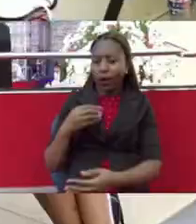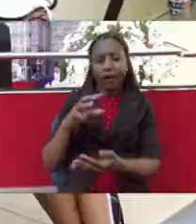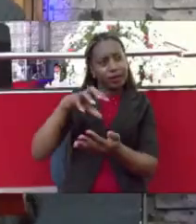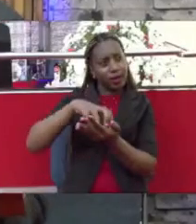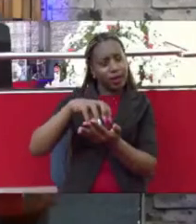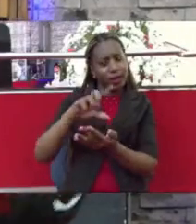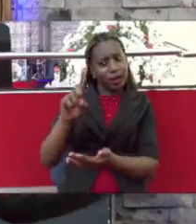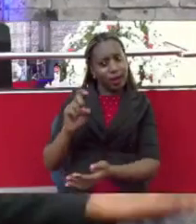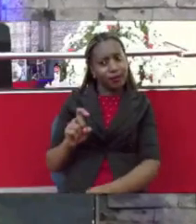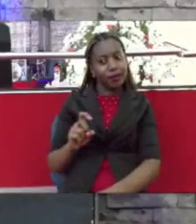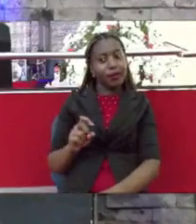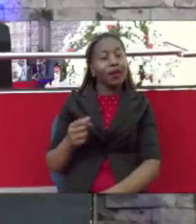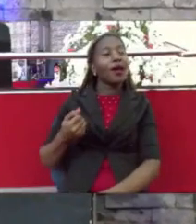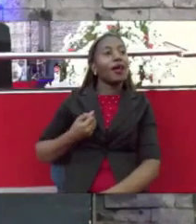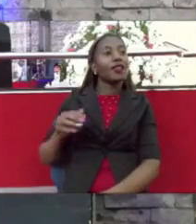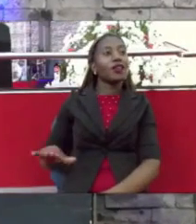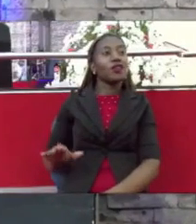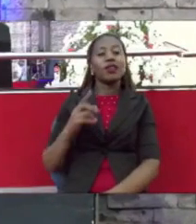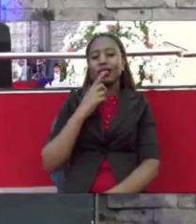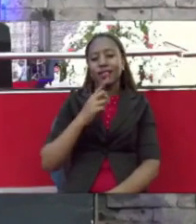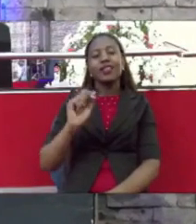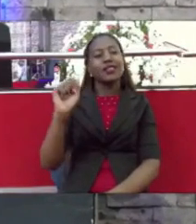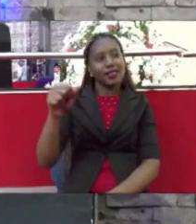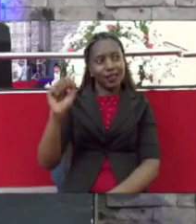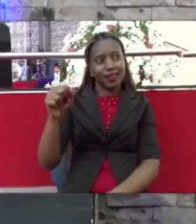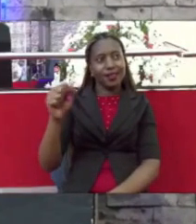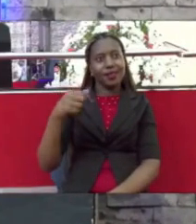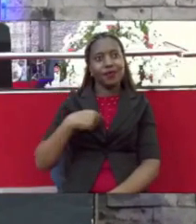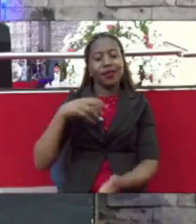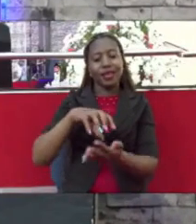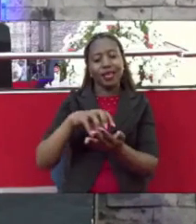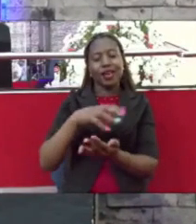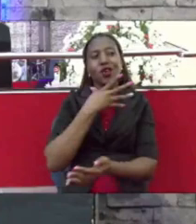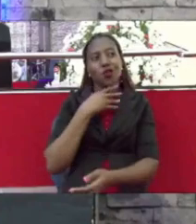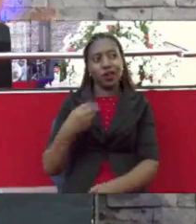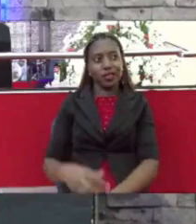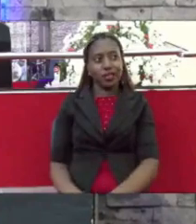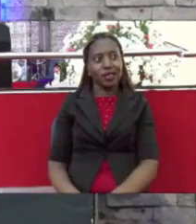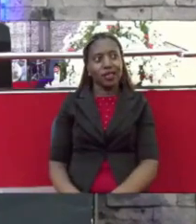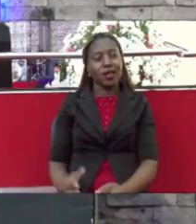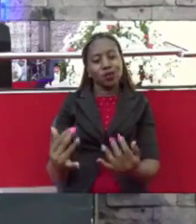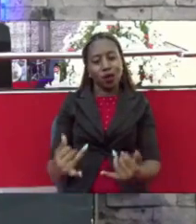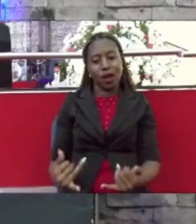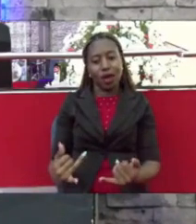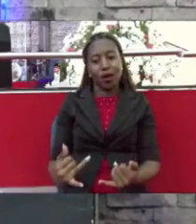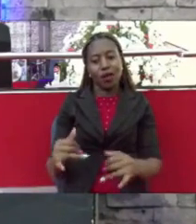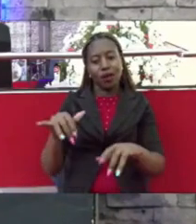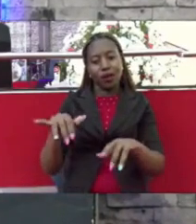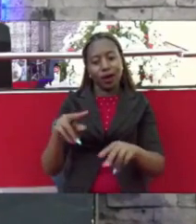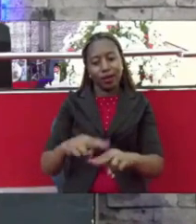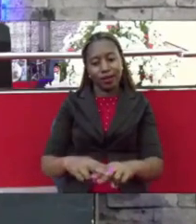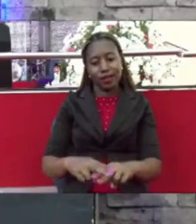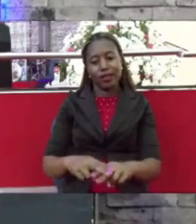the daughter said, "Yes, mom, you know I love cakes." Akasema, "Mom, unajua nimependa keki." So they were at the veranda. Kaenda pale kwenye